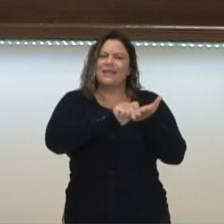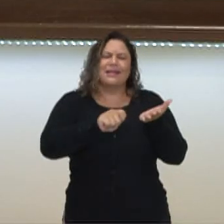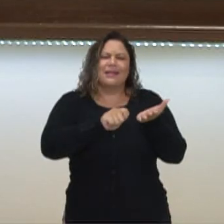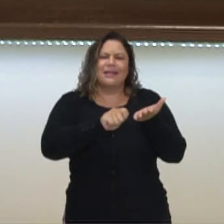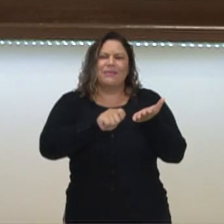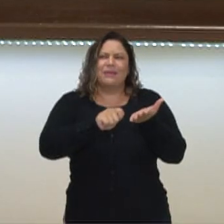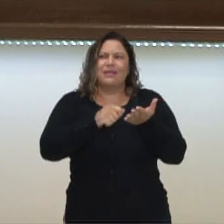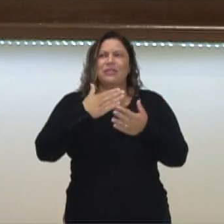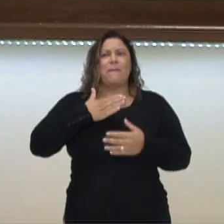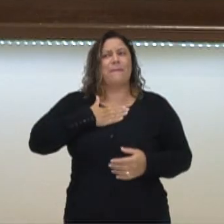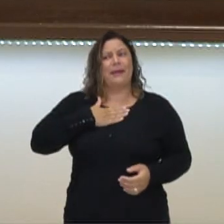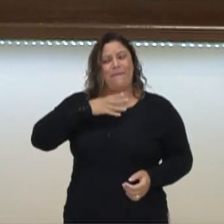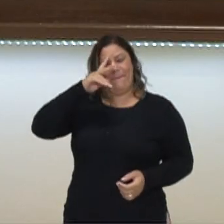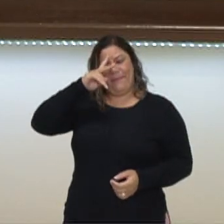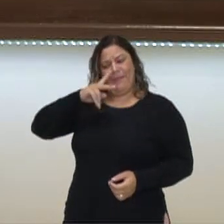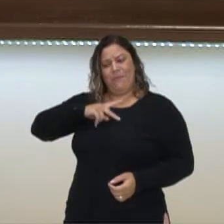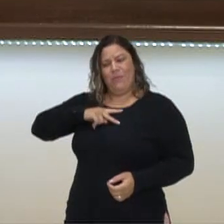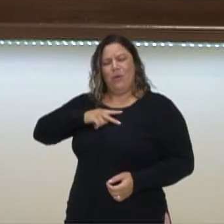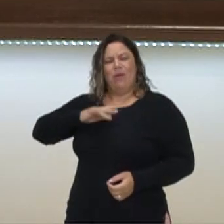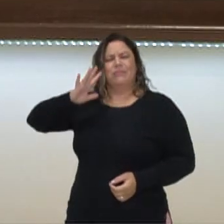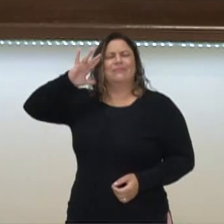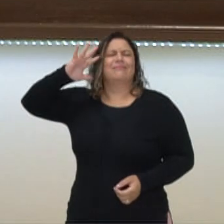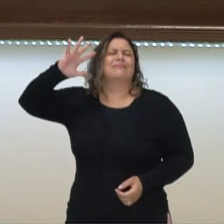muito facilmente para mim.